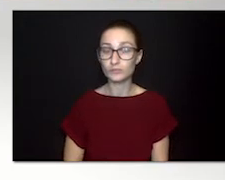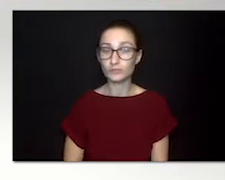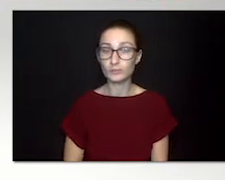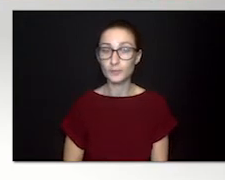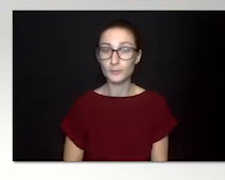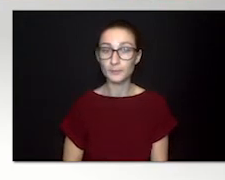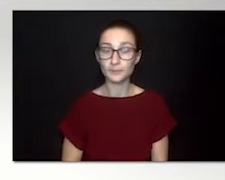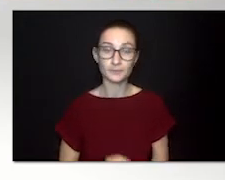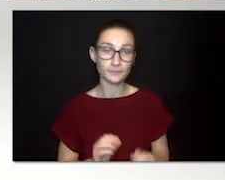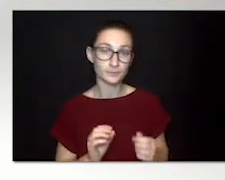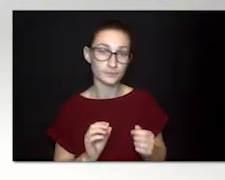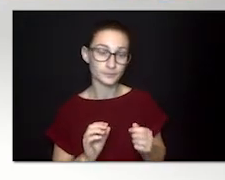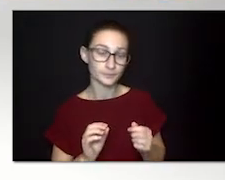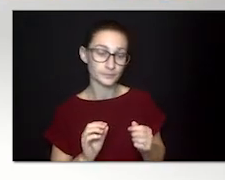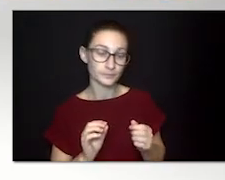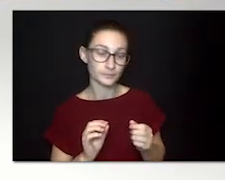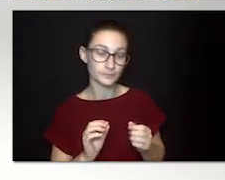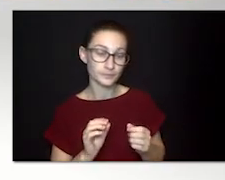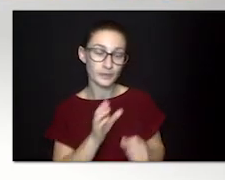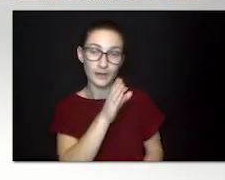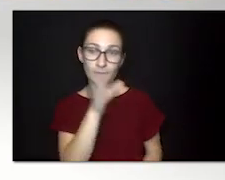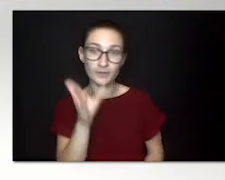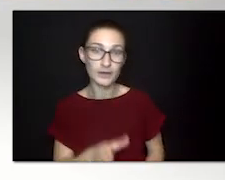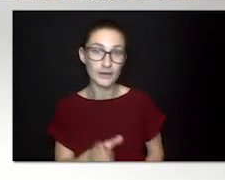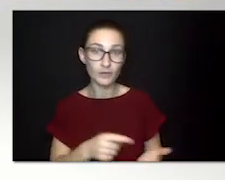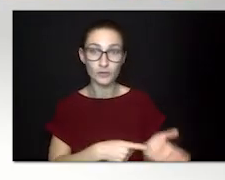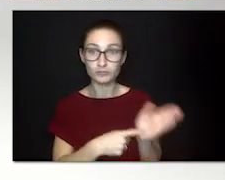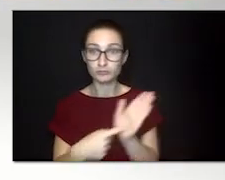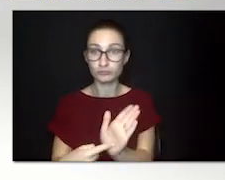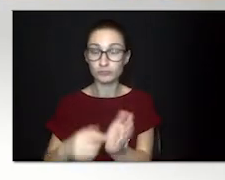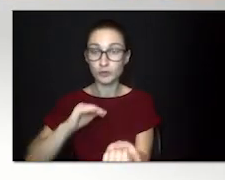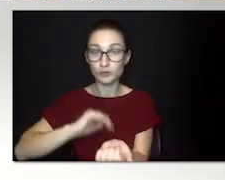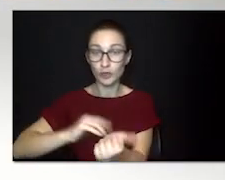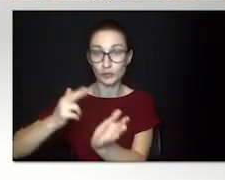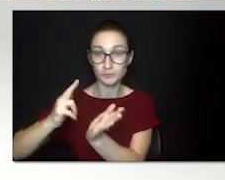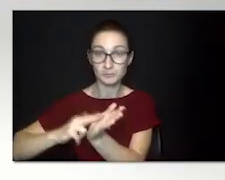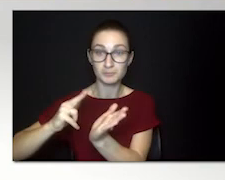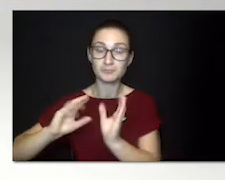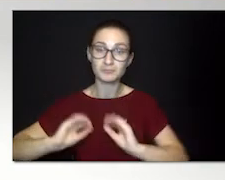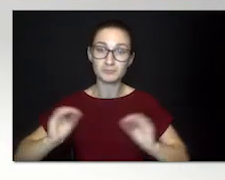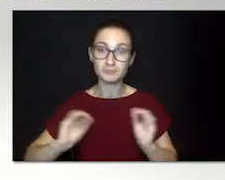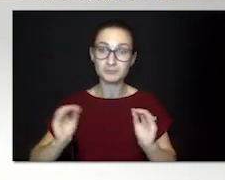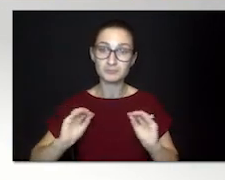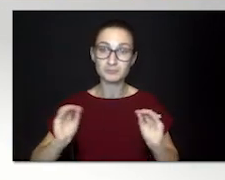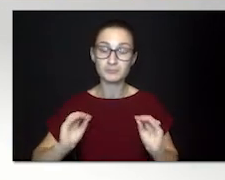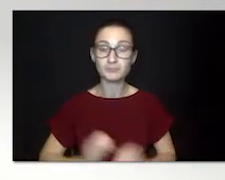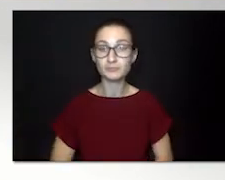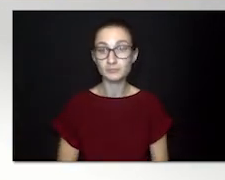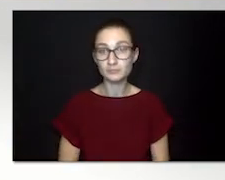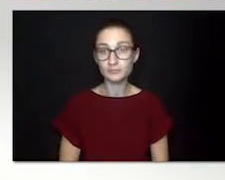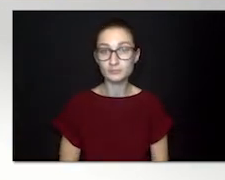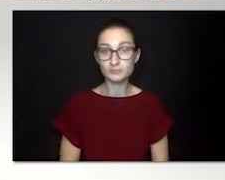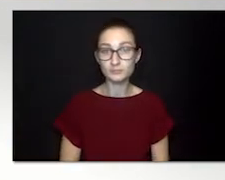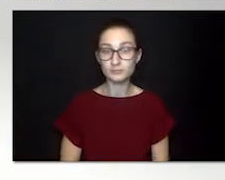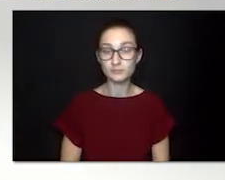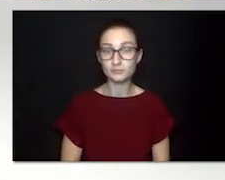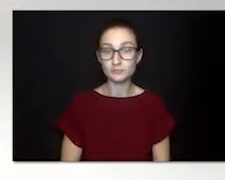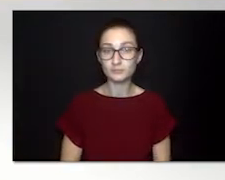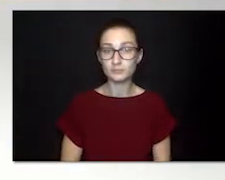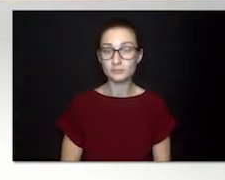garden, did any, had a physician ever have to sign anything? Oh, okay. I don't know, I mean, I'm just filling out